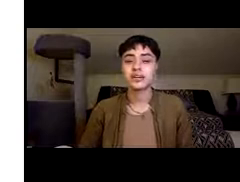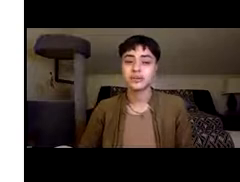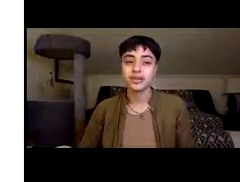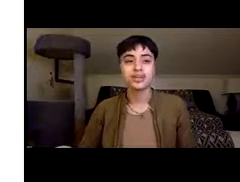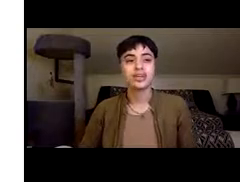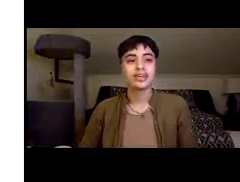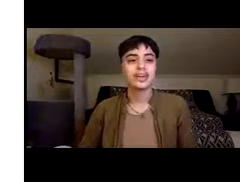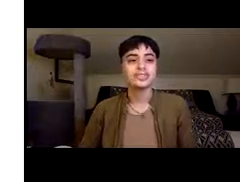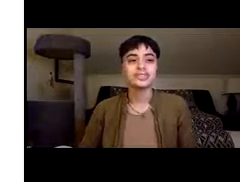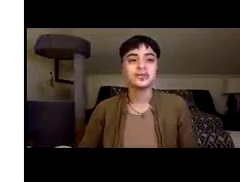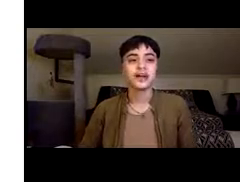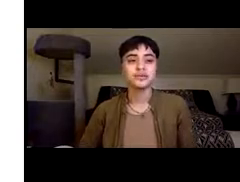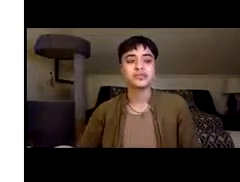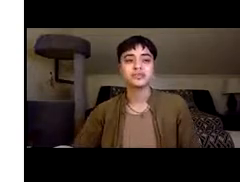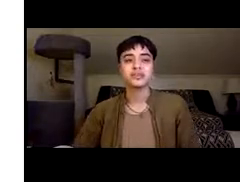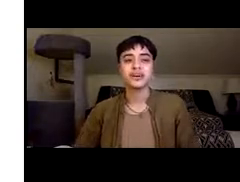your artwork. And so